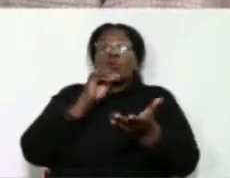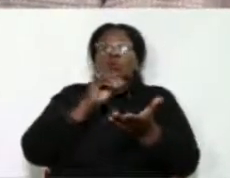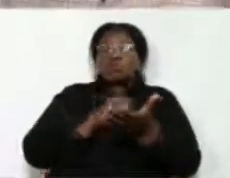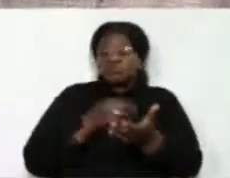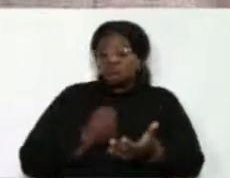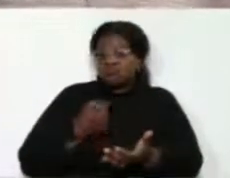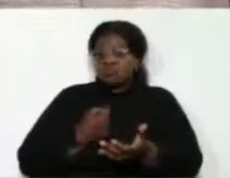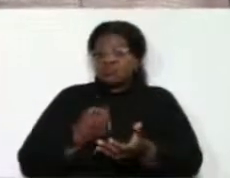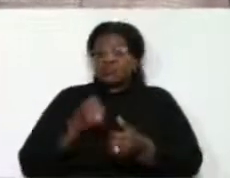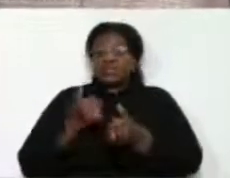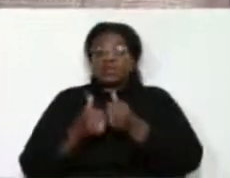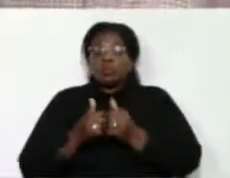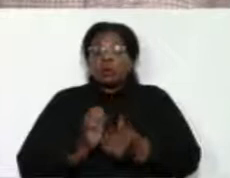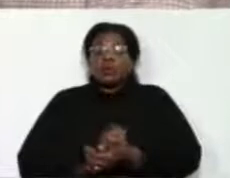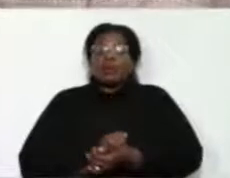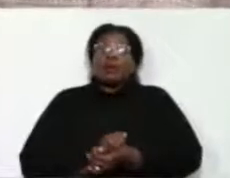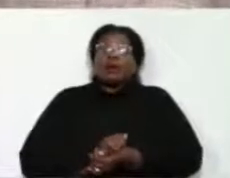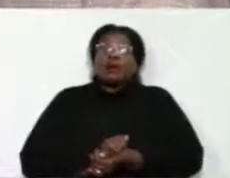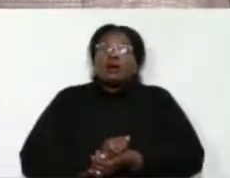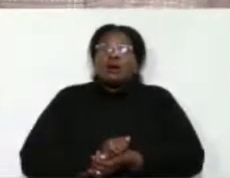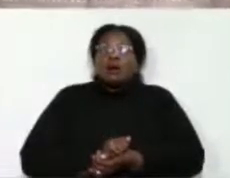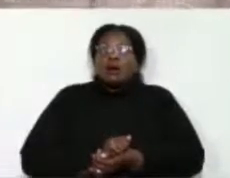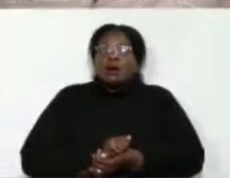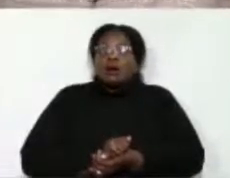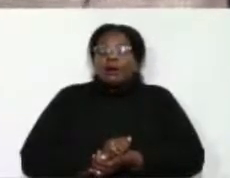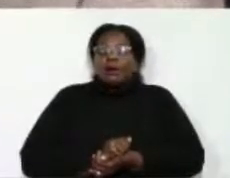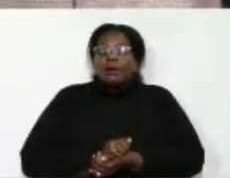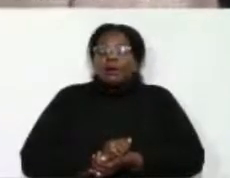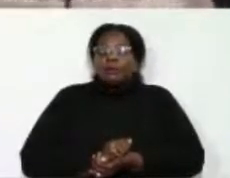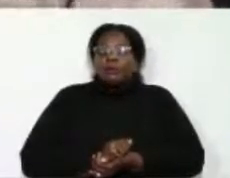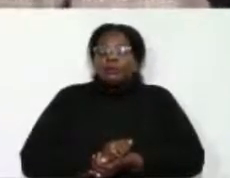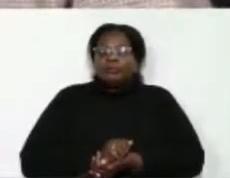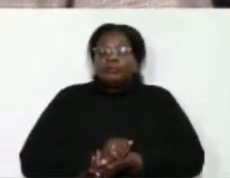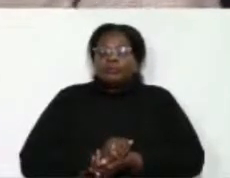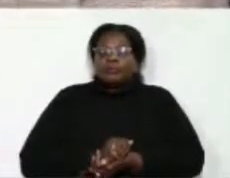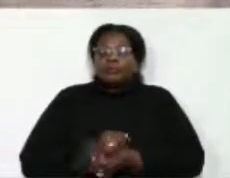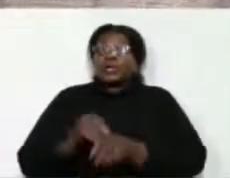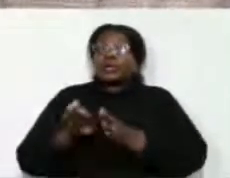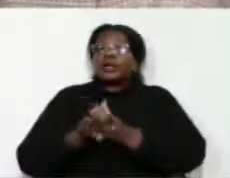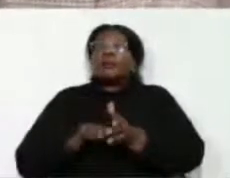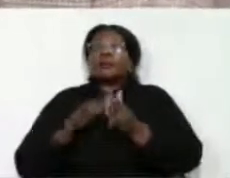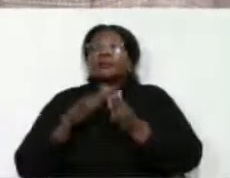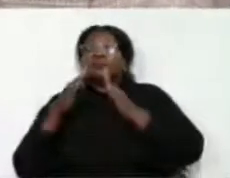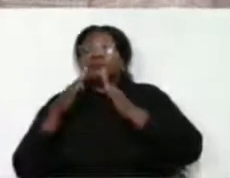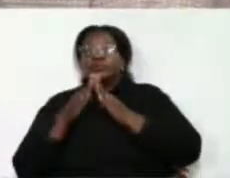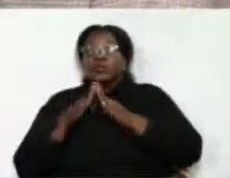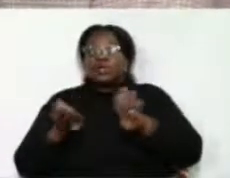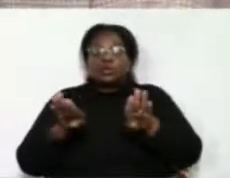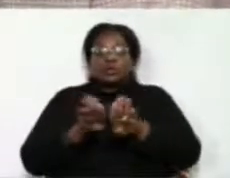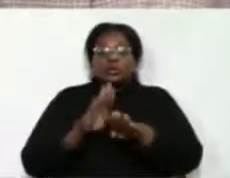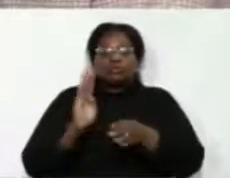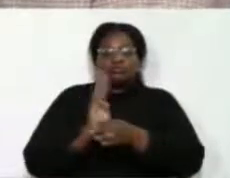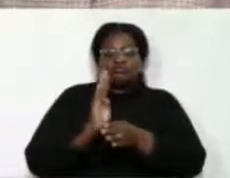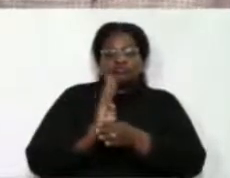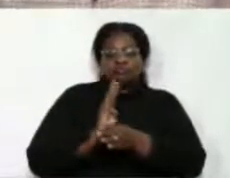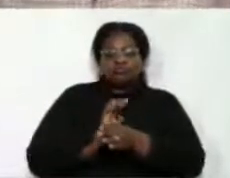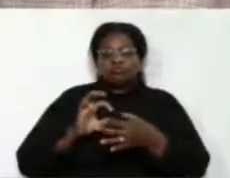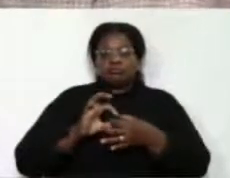responsible enough as, let's say, a paid consultant, or coming on to who your business partner might be. Oh,